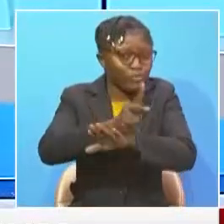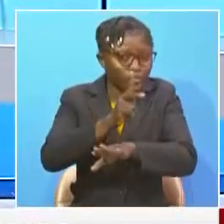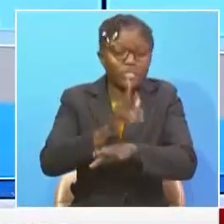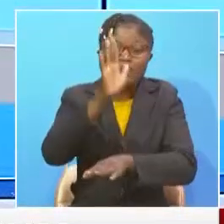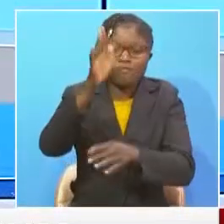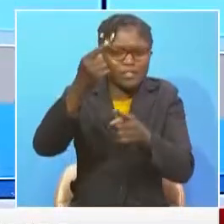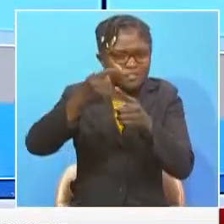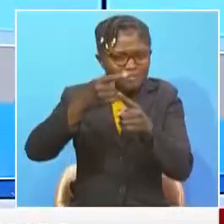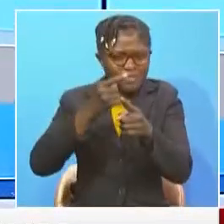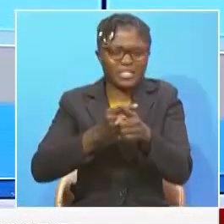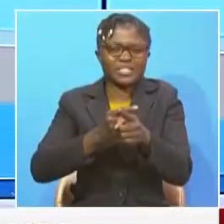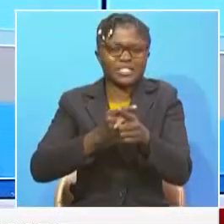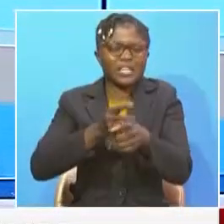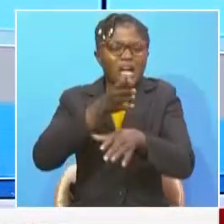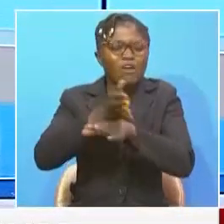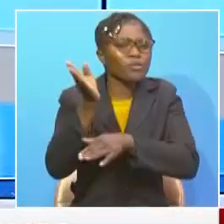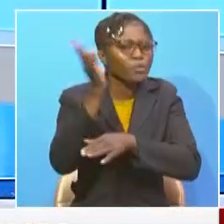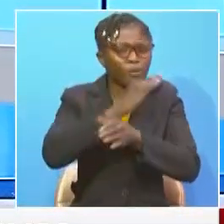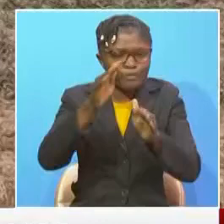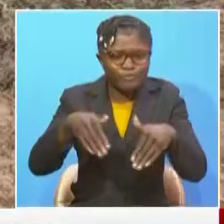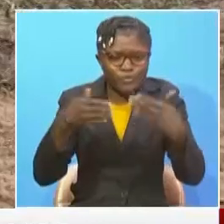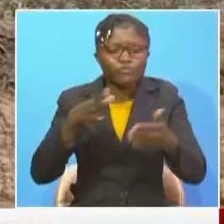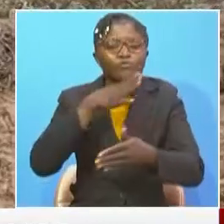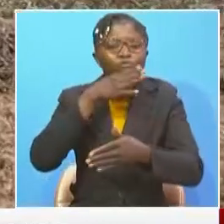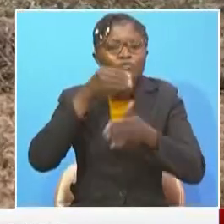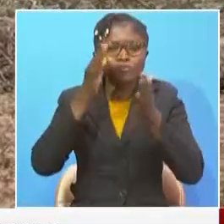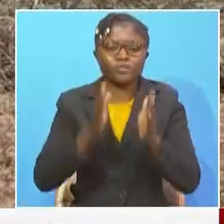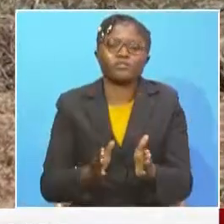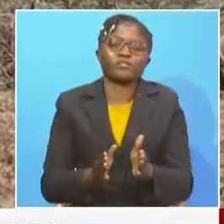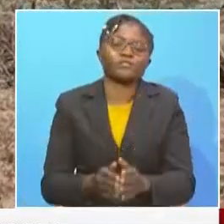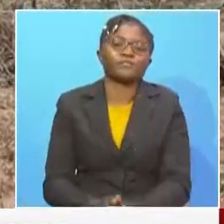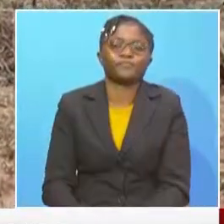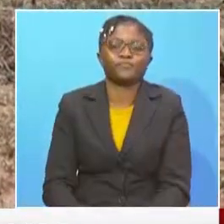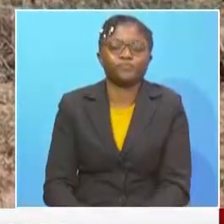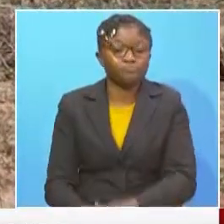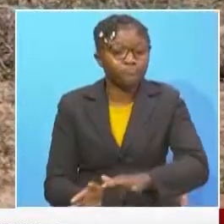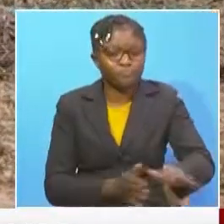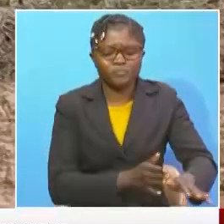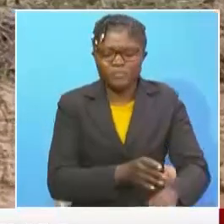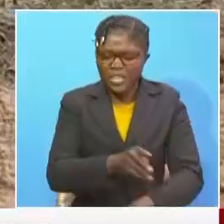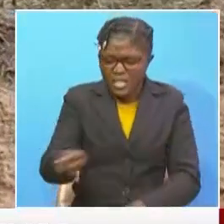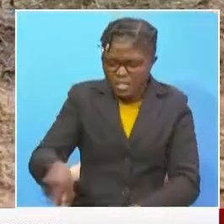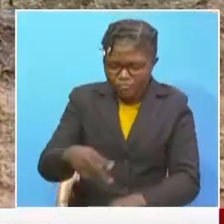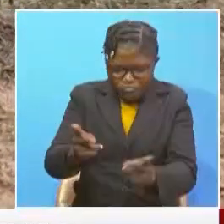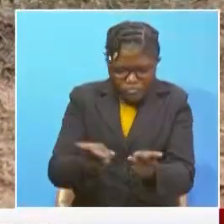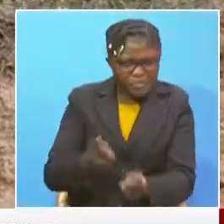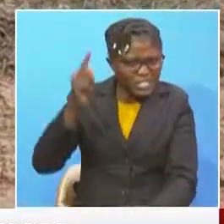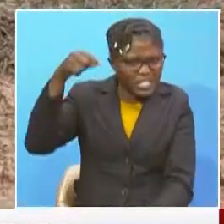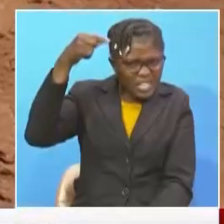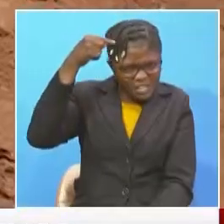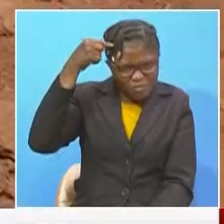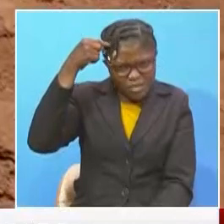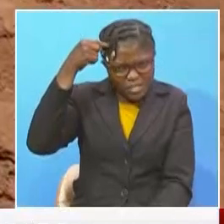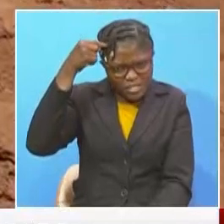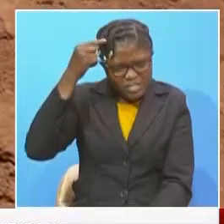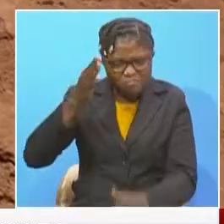after handover and commissioning. This is the site where government plans to construct a palace for Chief Mpande of